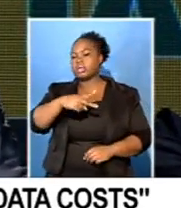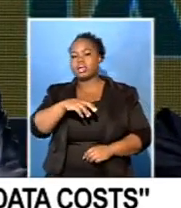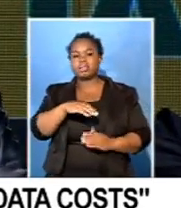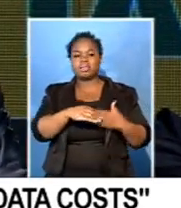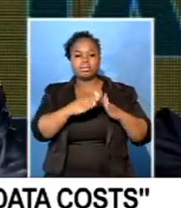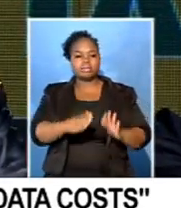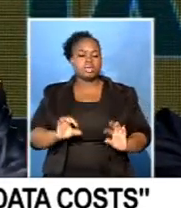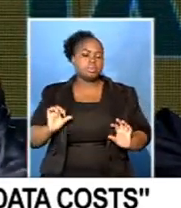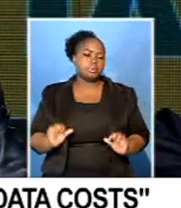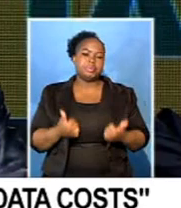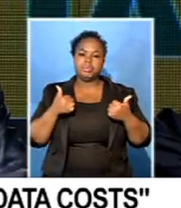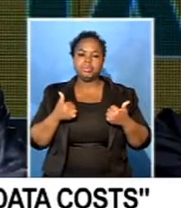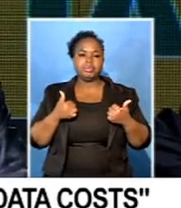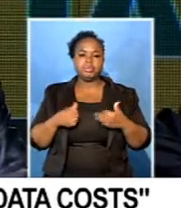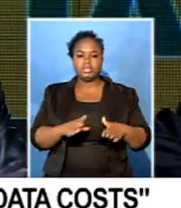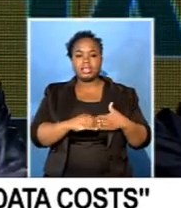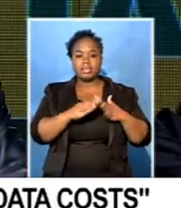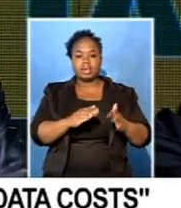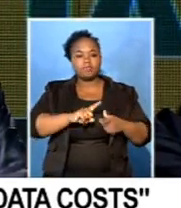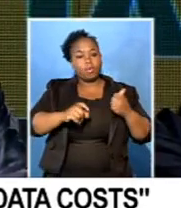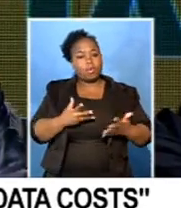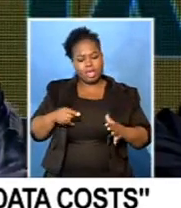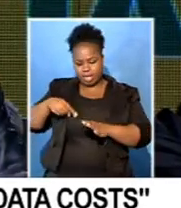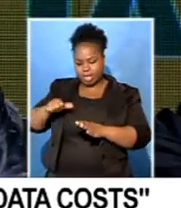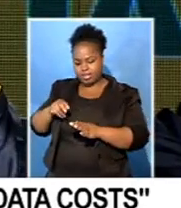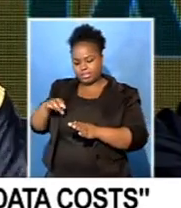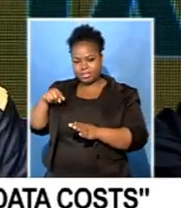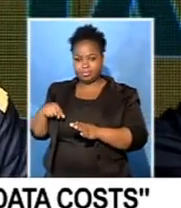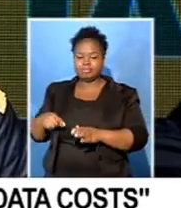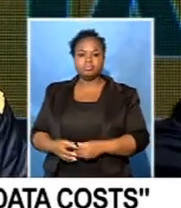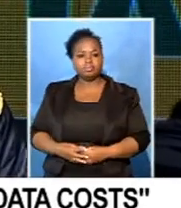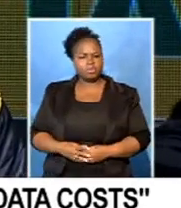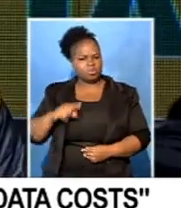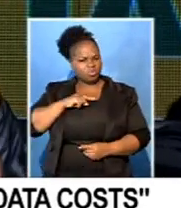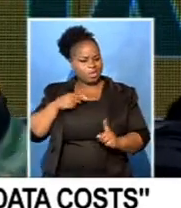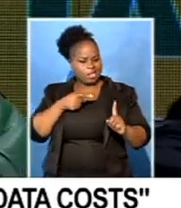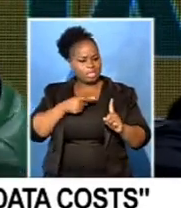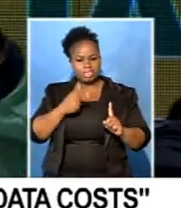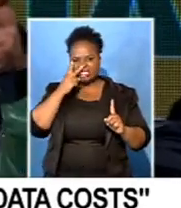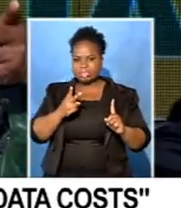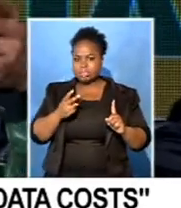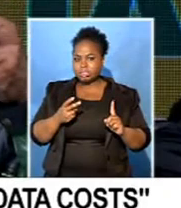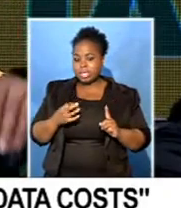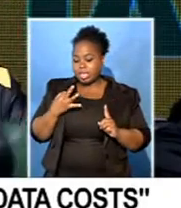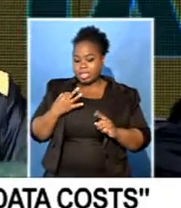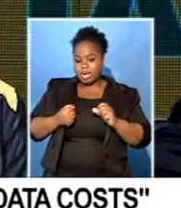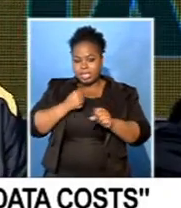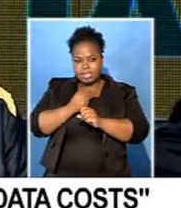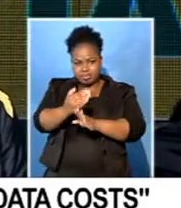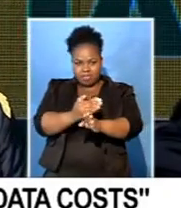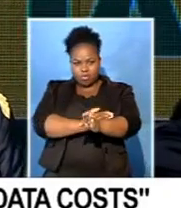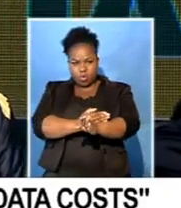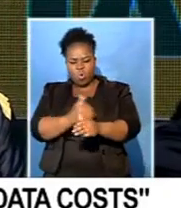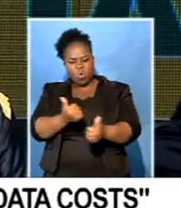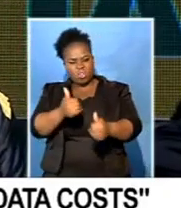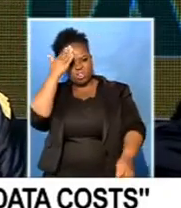of the finest leaders that the ANC has produced. He sees things 3 years ahead of all of